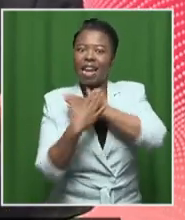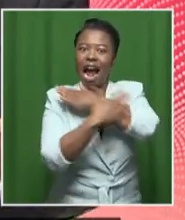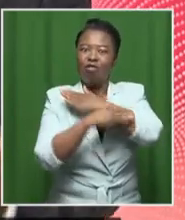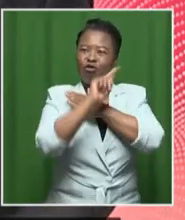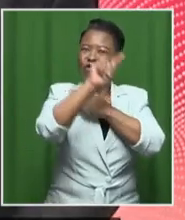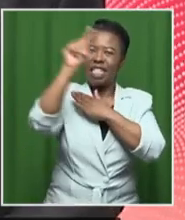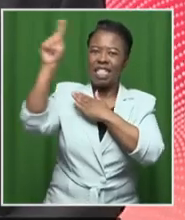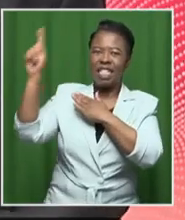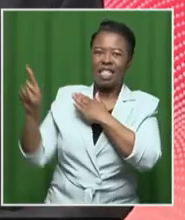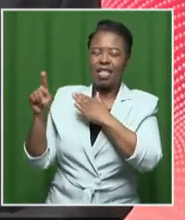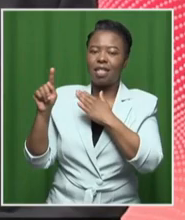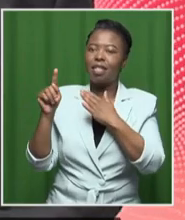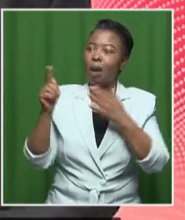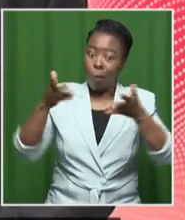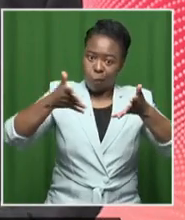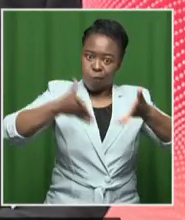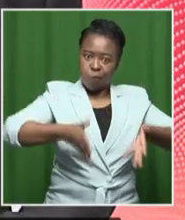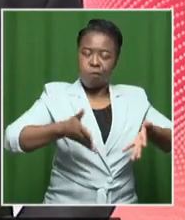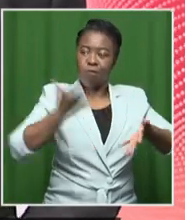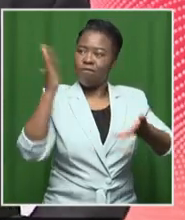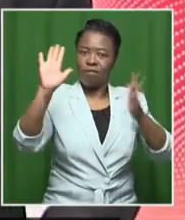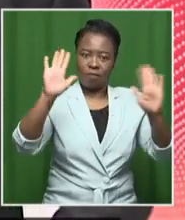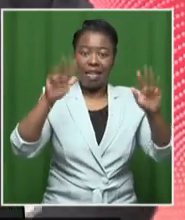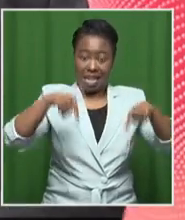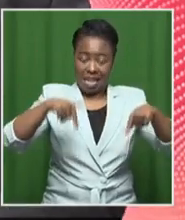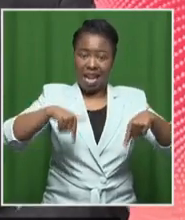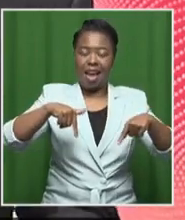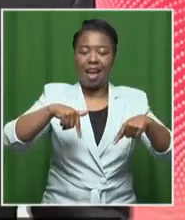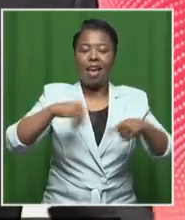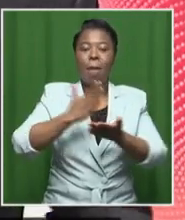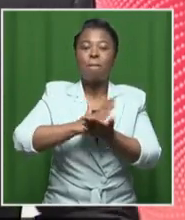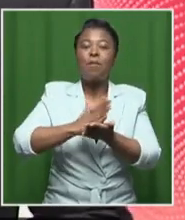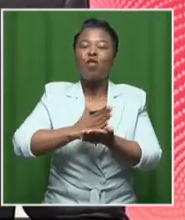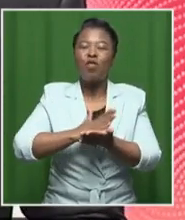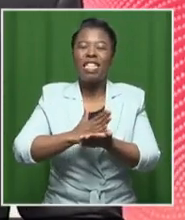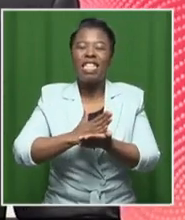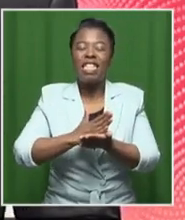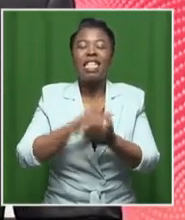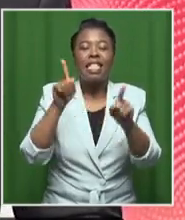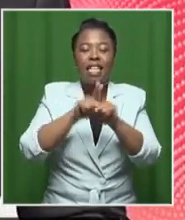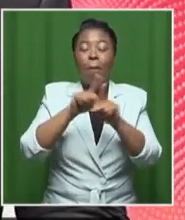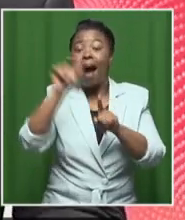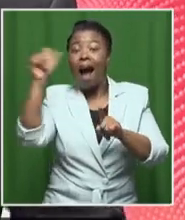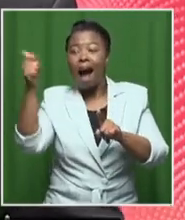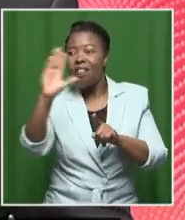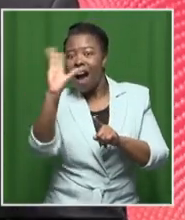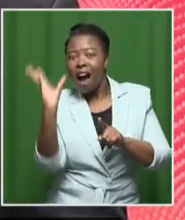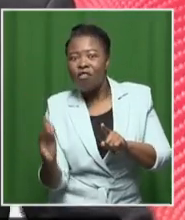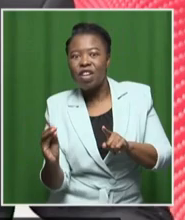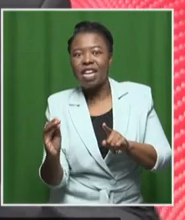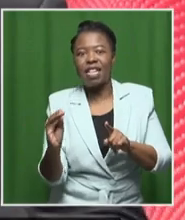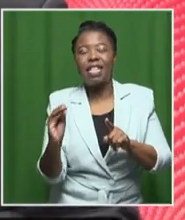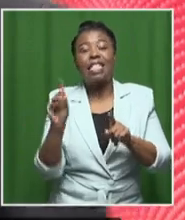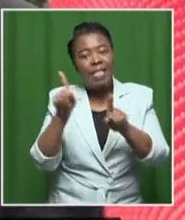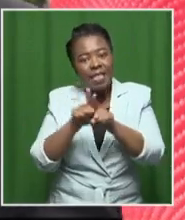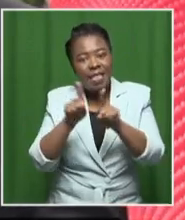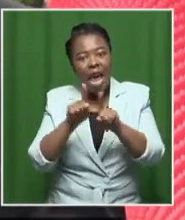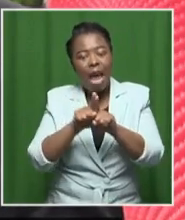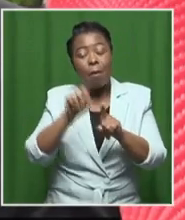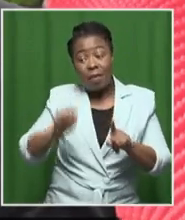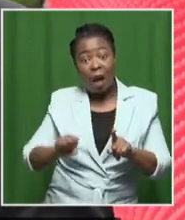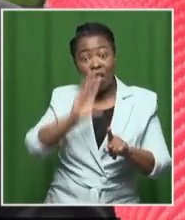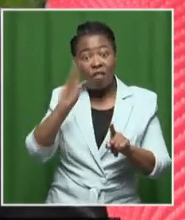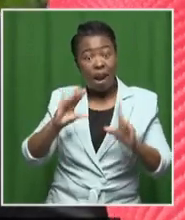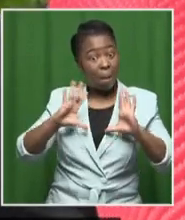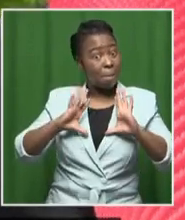that are exhibiting here at the Gallagher Estate, and several other African countries. And South Africa is saying, we're not alone